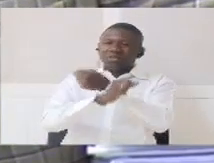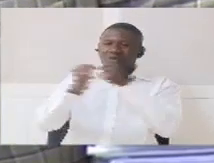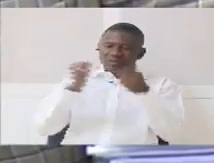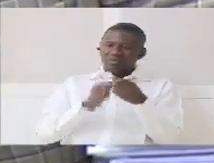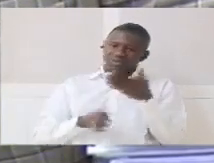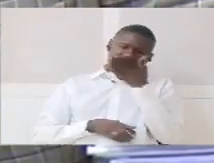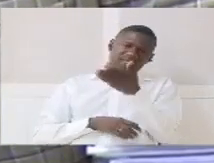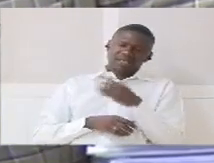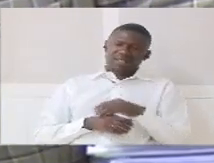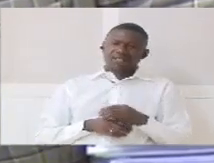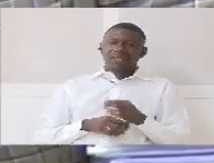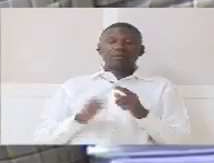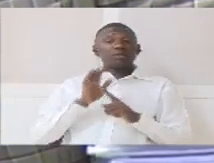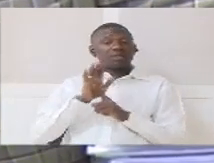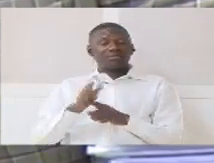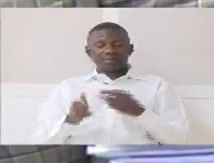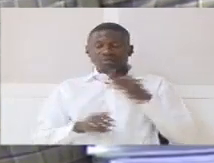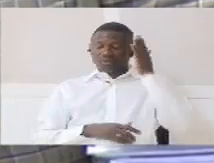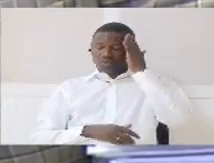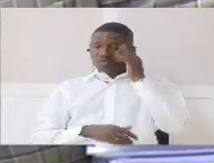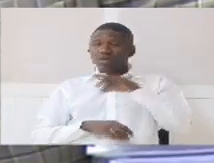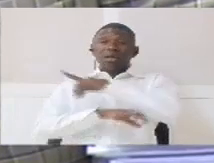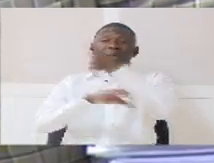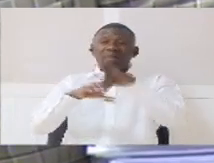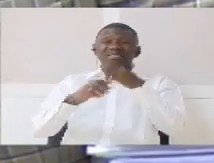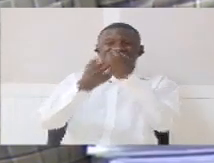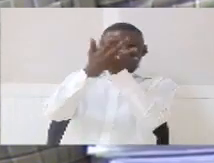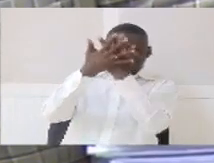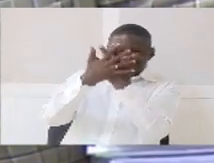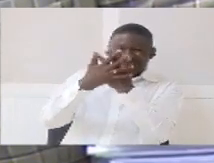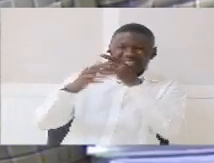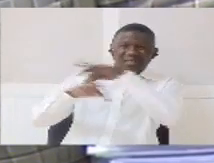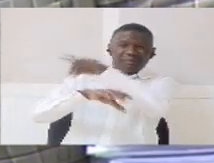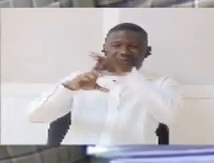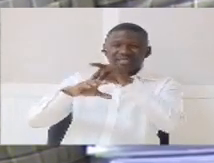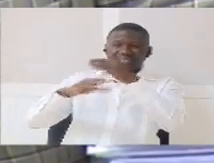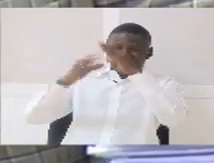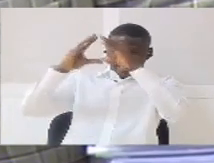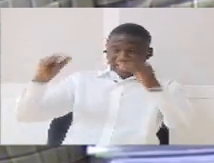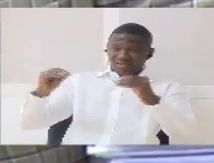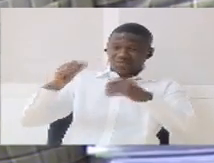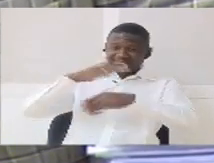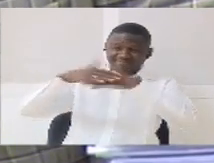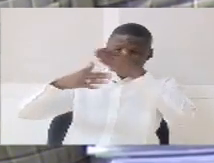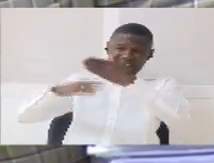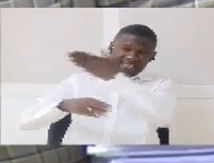seeing where Mile 2 is located, one would definitely know that it would be infested with